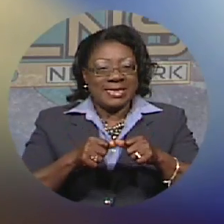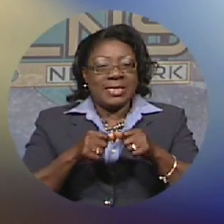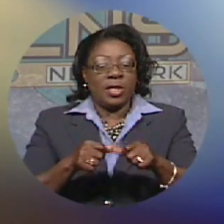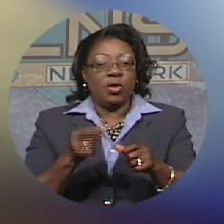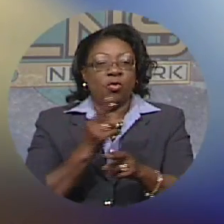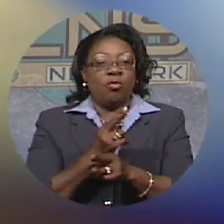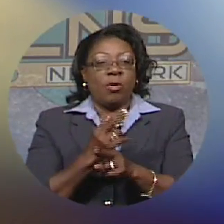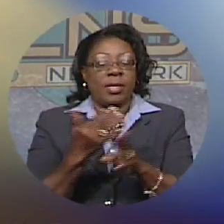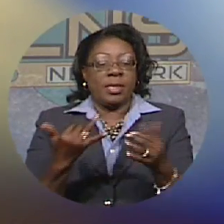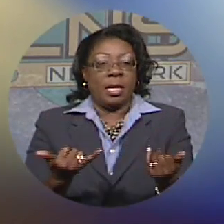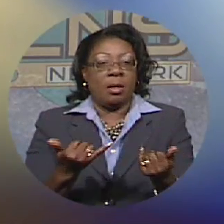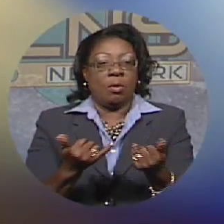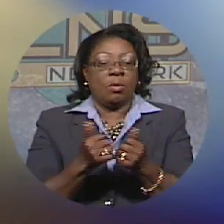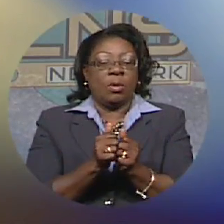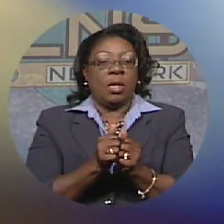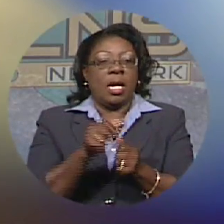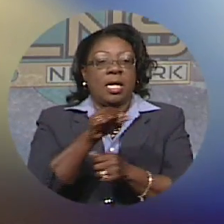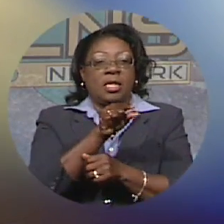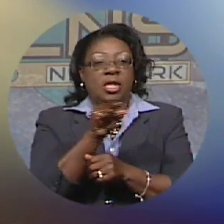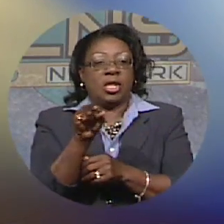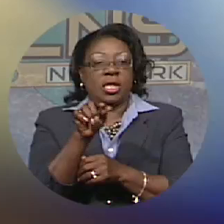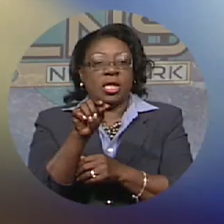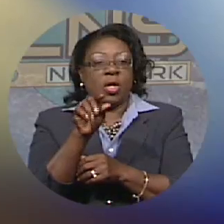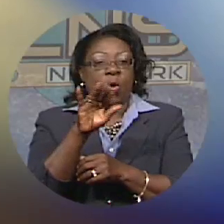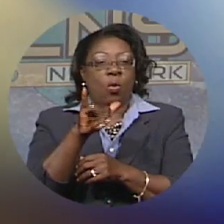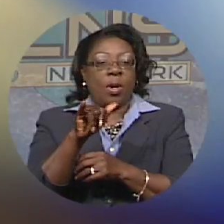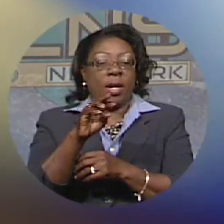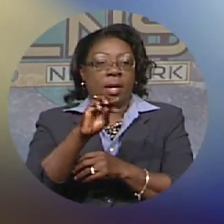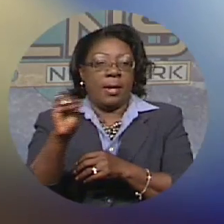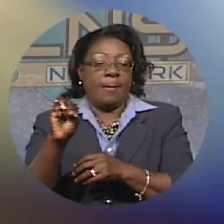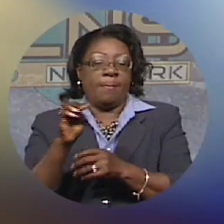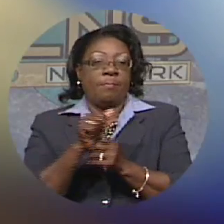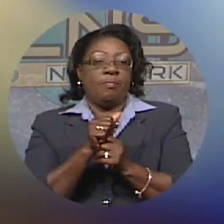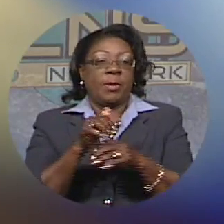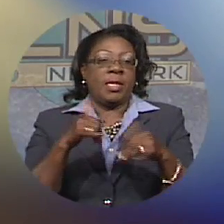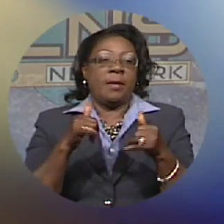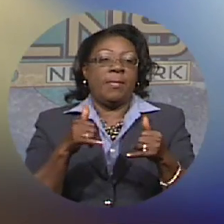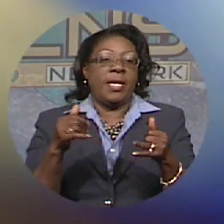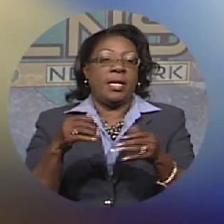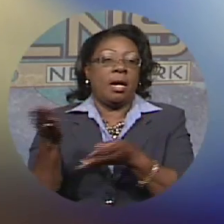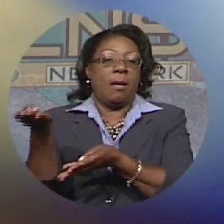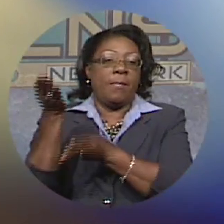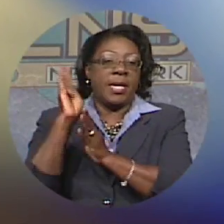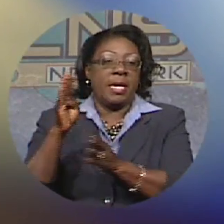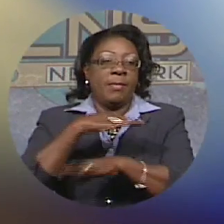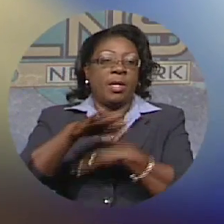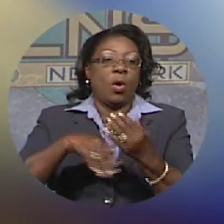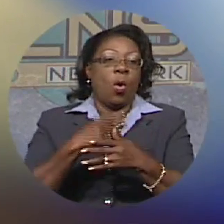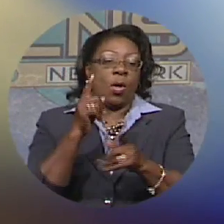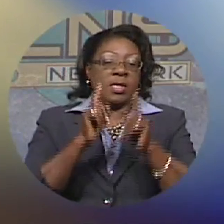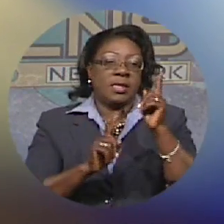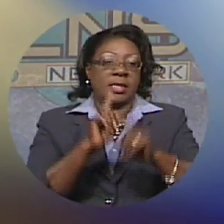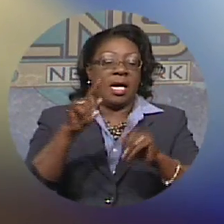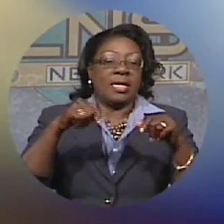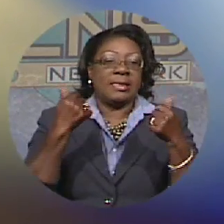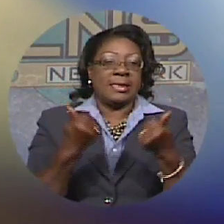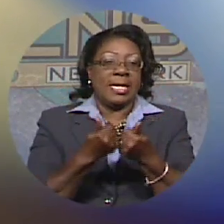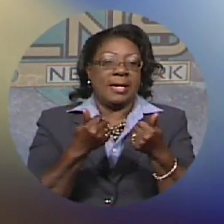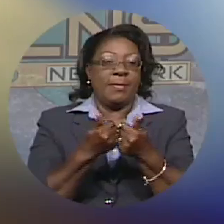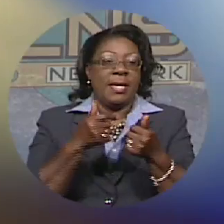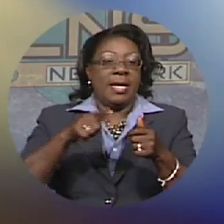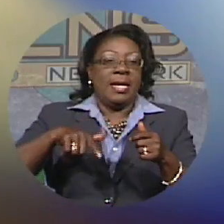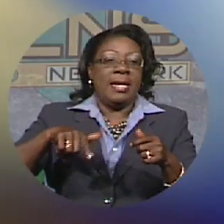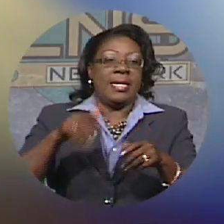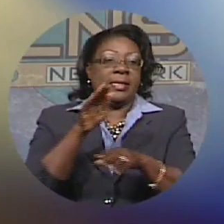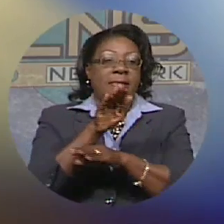The Maryland Terrapins, who are without the services of Bahamian Shaquille Clear, they're playing the Bahamian All-Stars in the opening game of a doubleheader. That will be